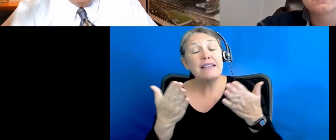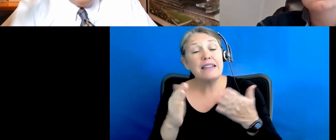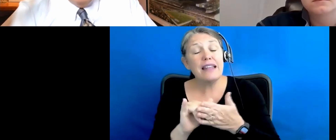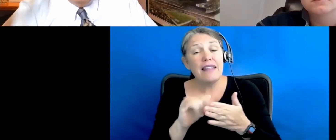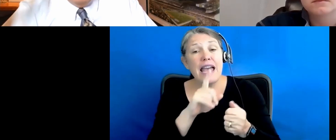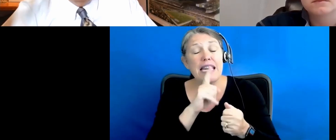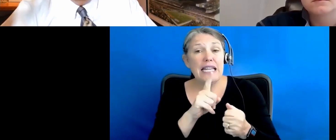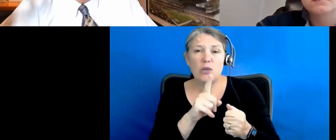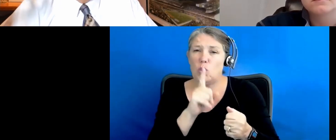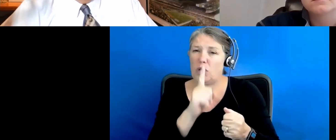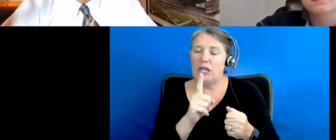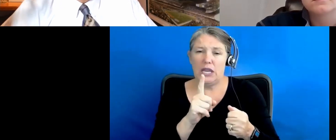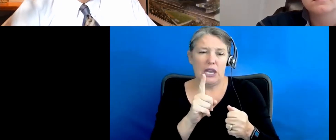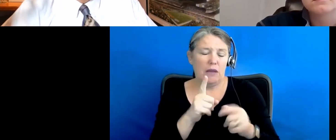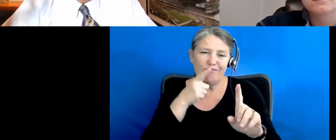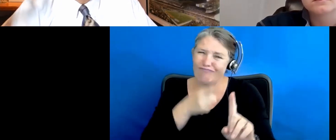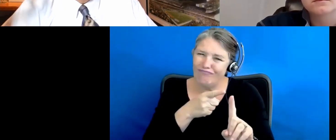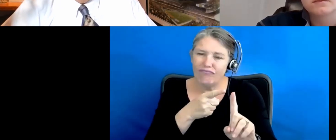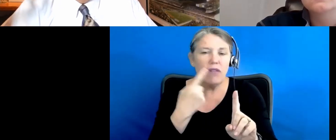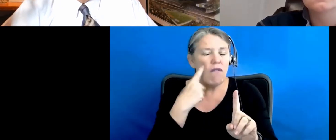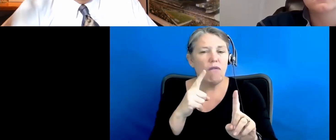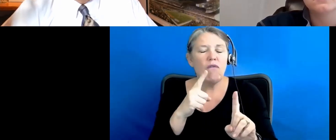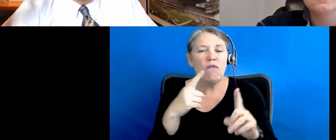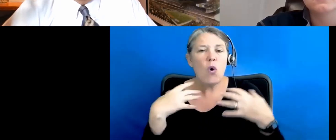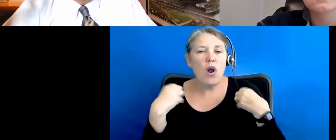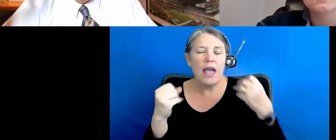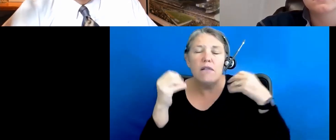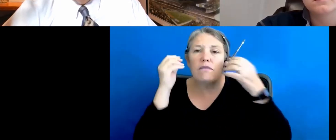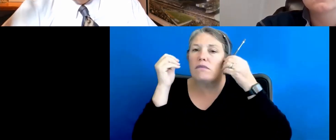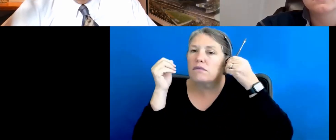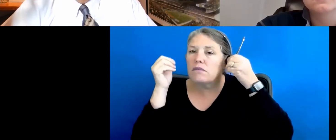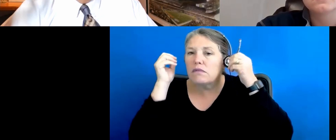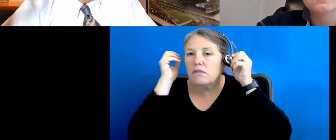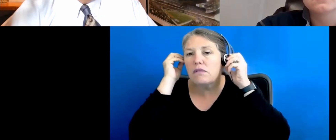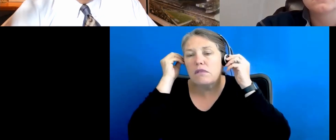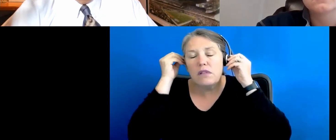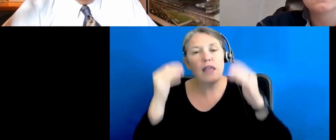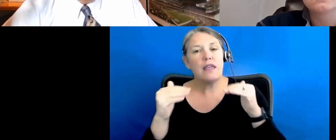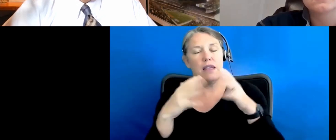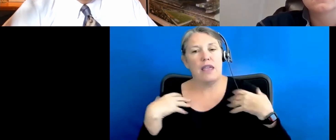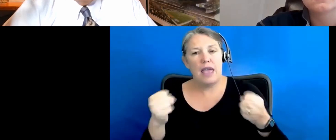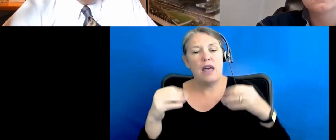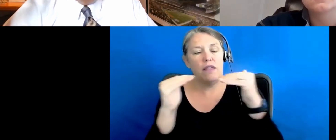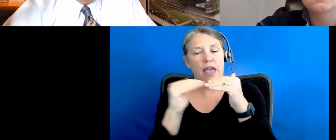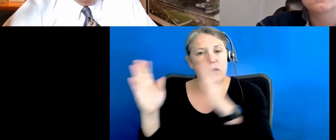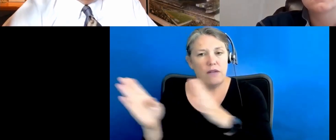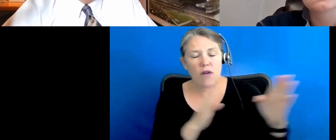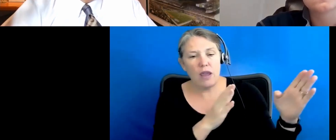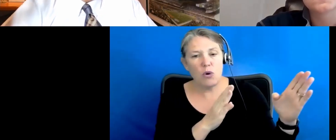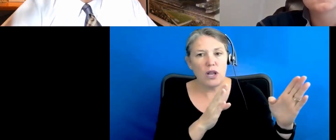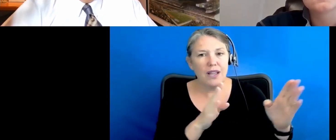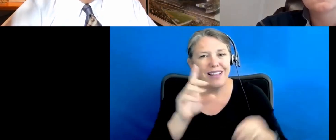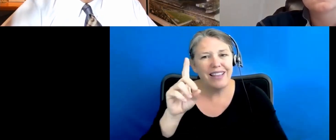is the cornerstone of our health equity framework is better data collection. There's scarcity of